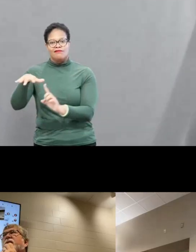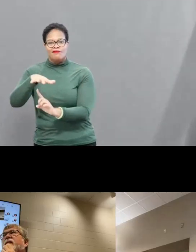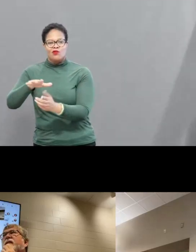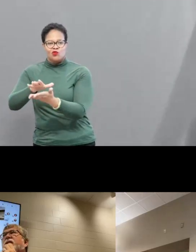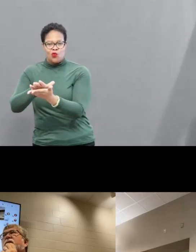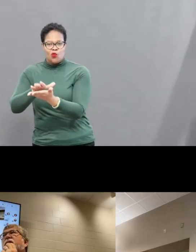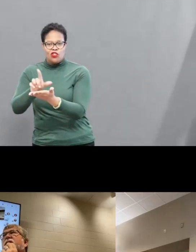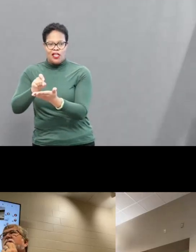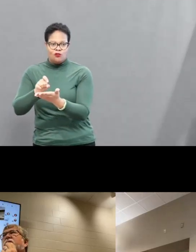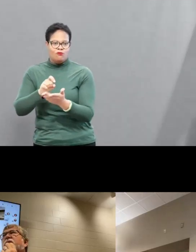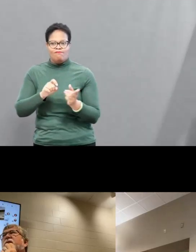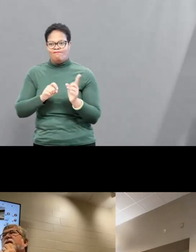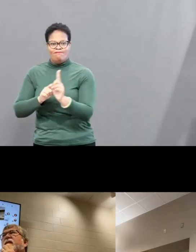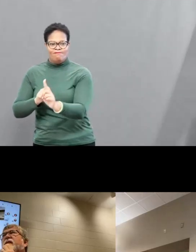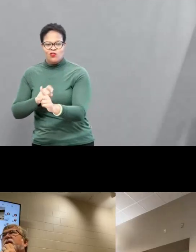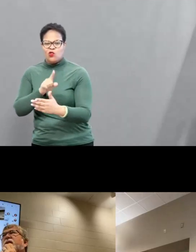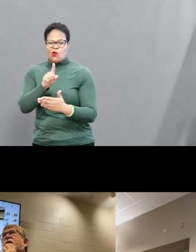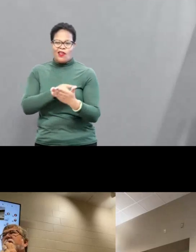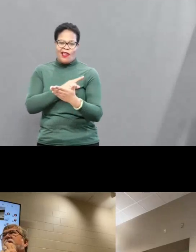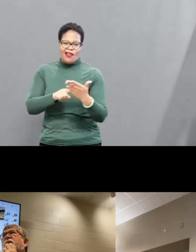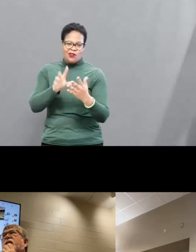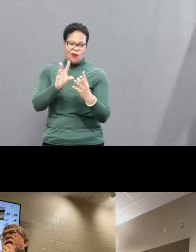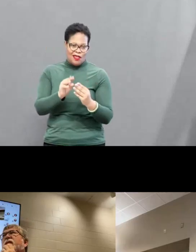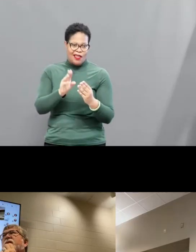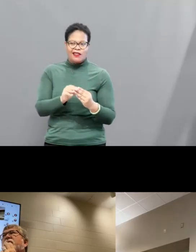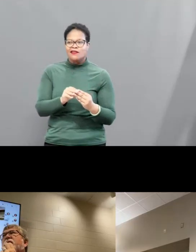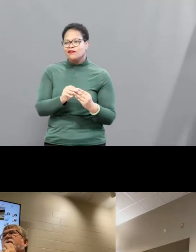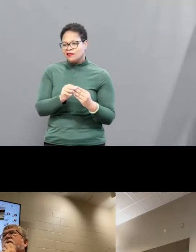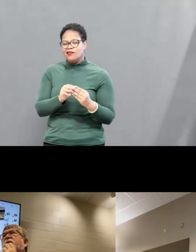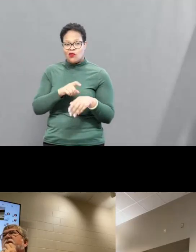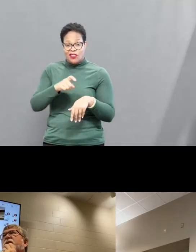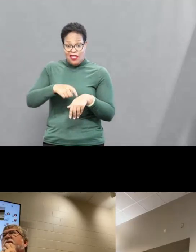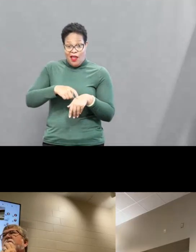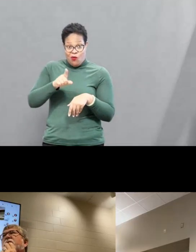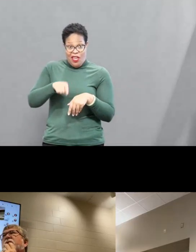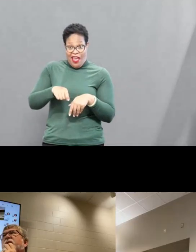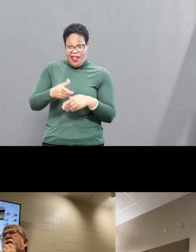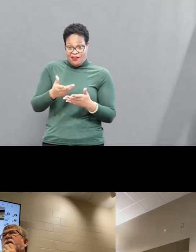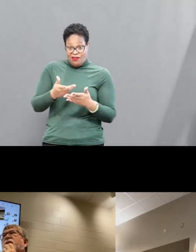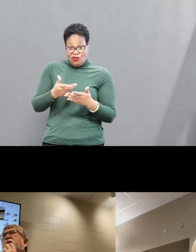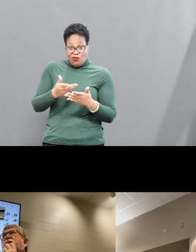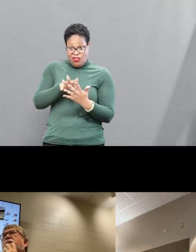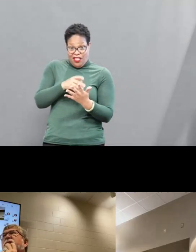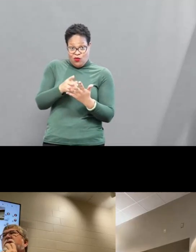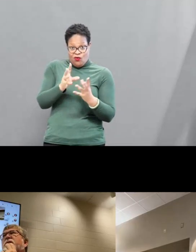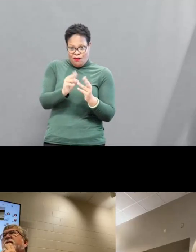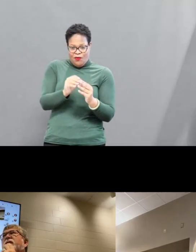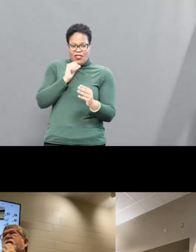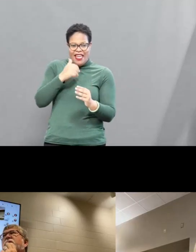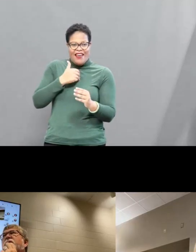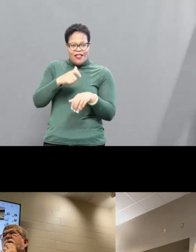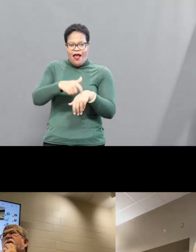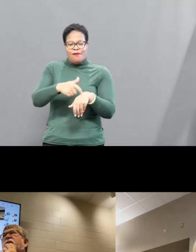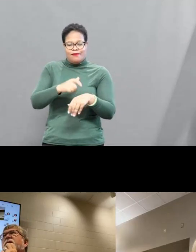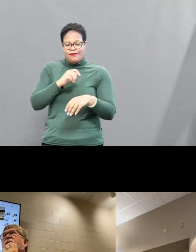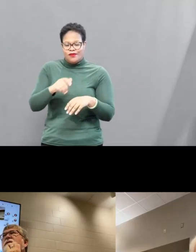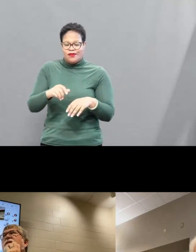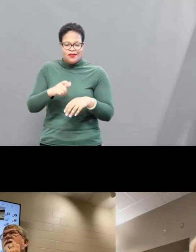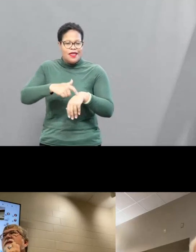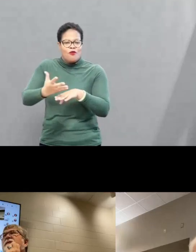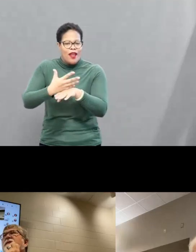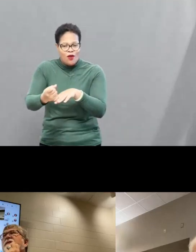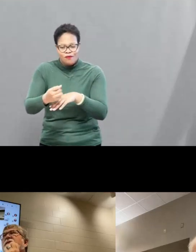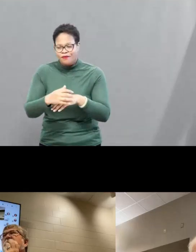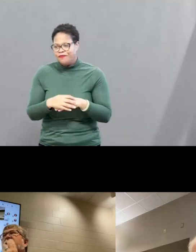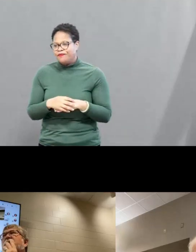she had to deal with. And so that got canceled, and the timeline that we were given, we didn't have much time to pull that together.